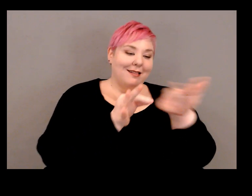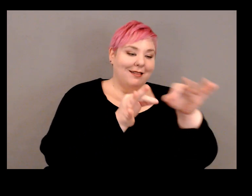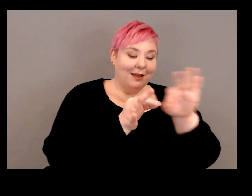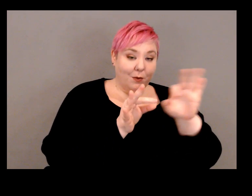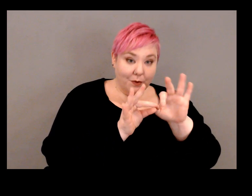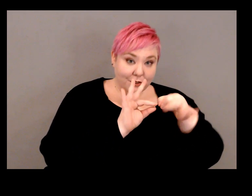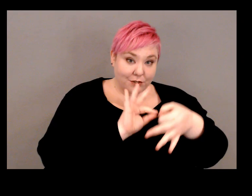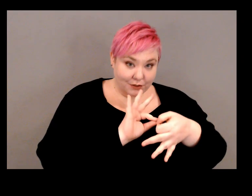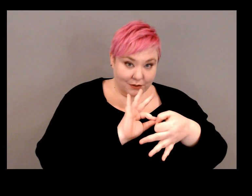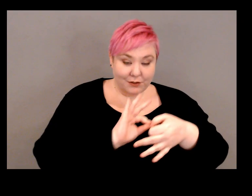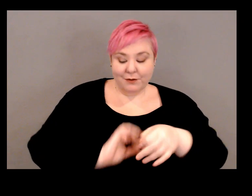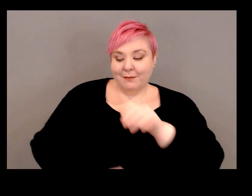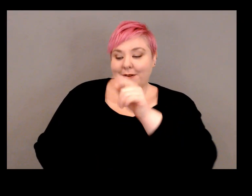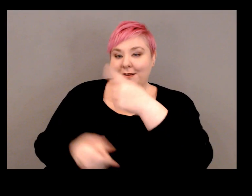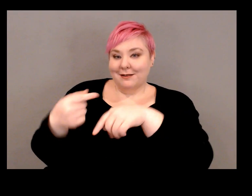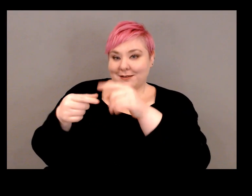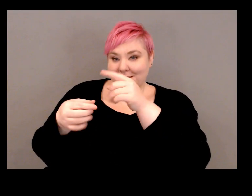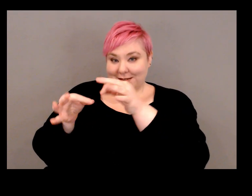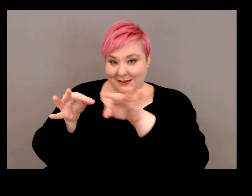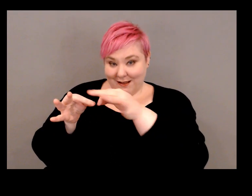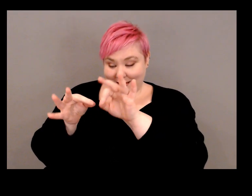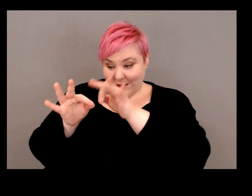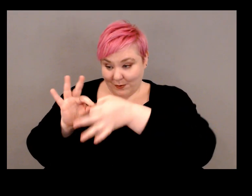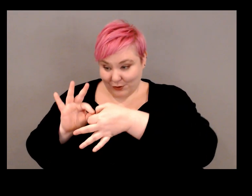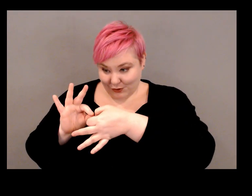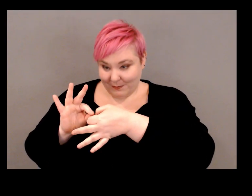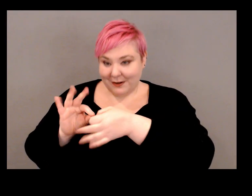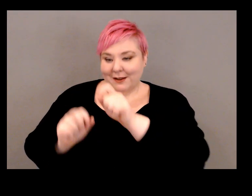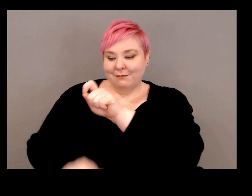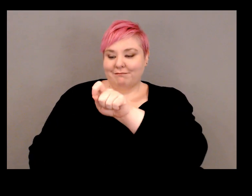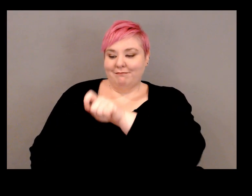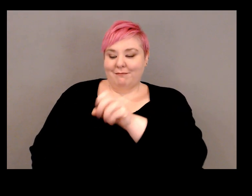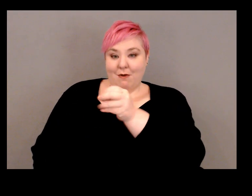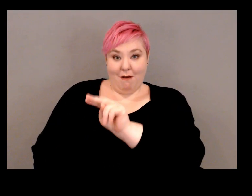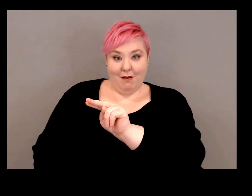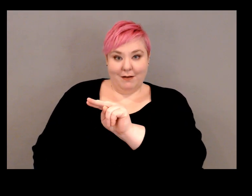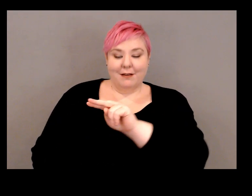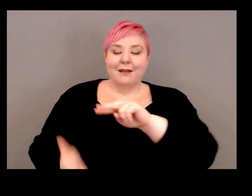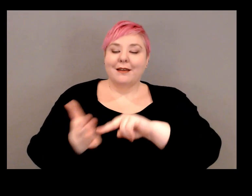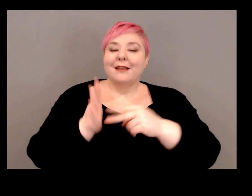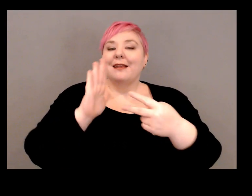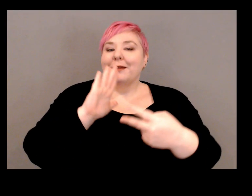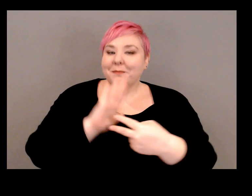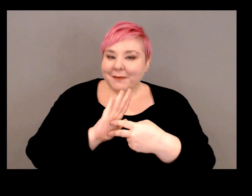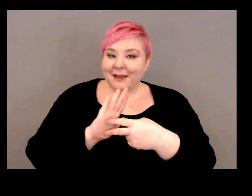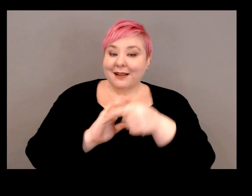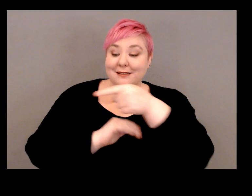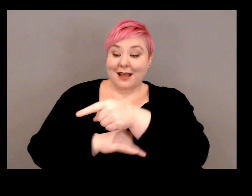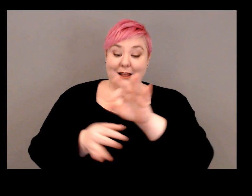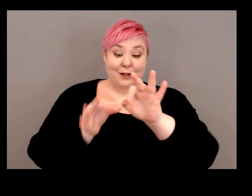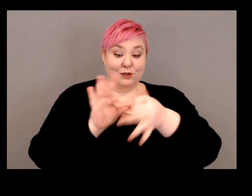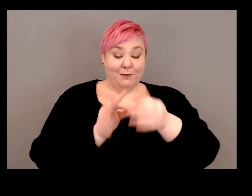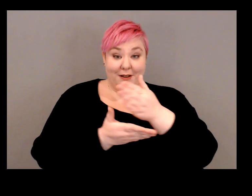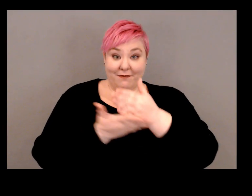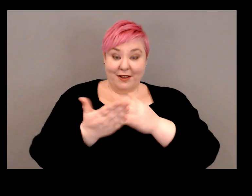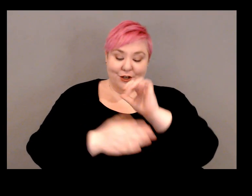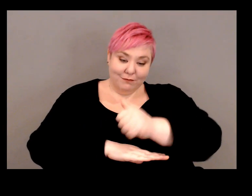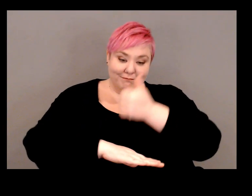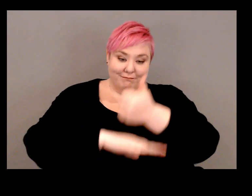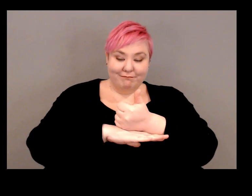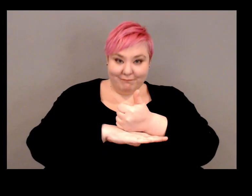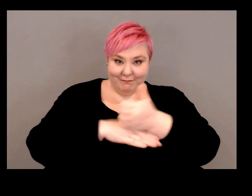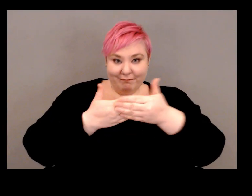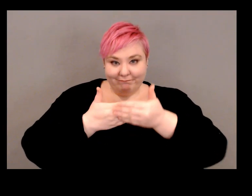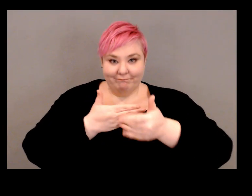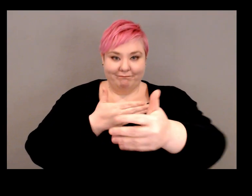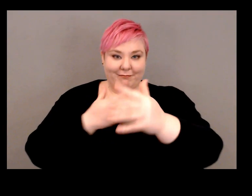Find Language Interpretation and Sign Language Interpretation View and toggle both features on. This will enable interpretation